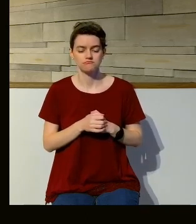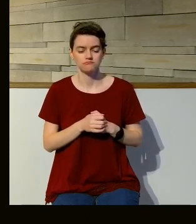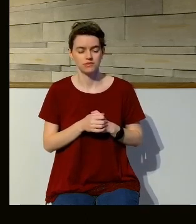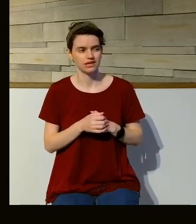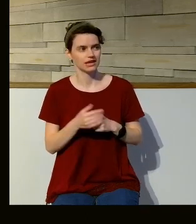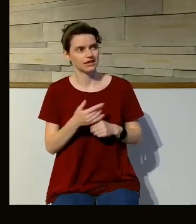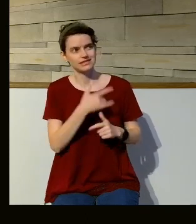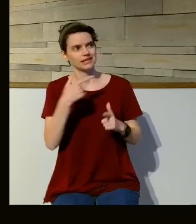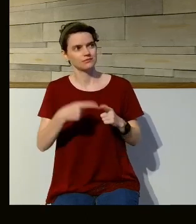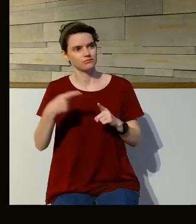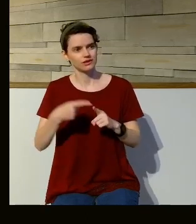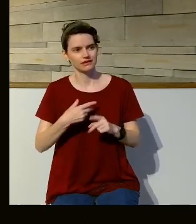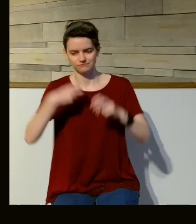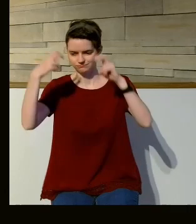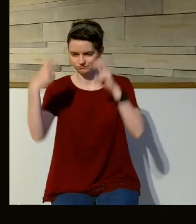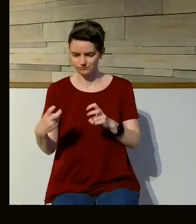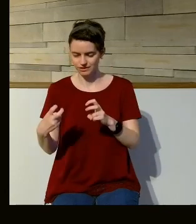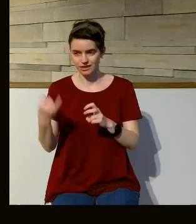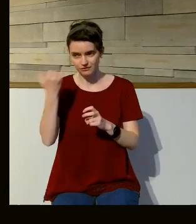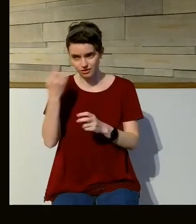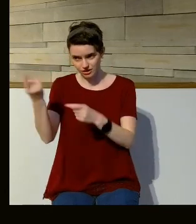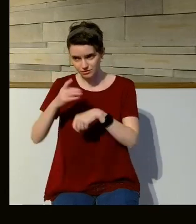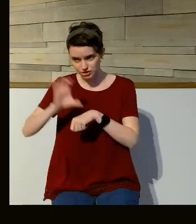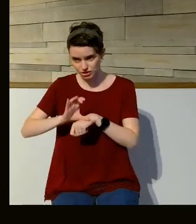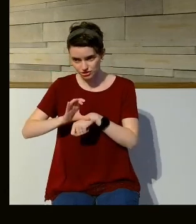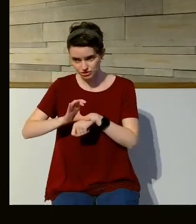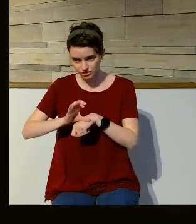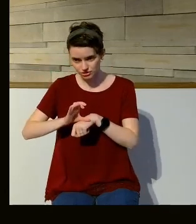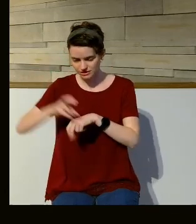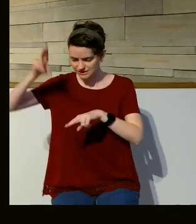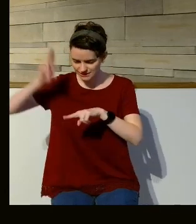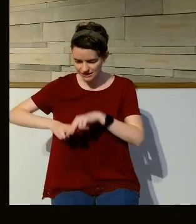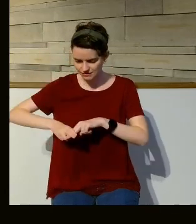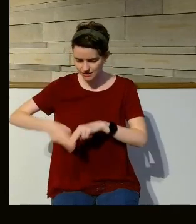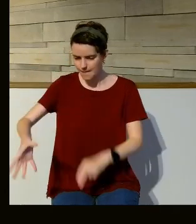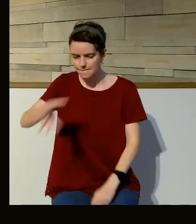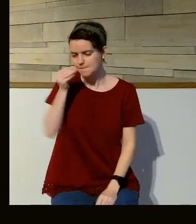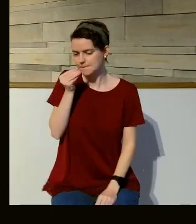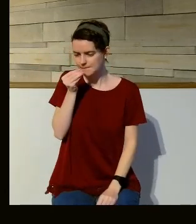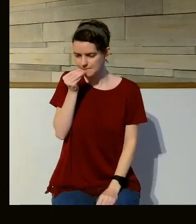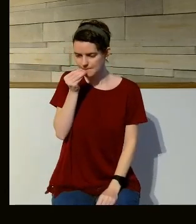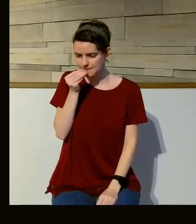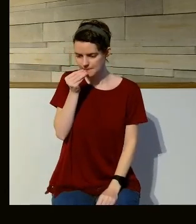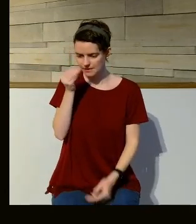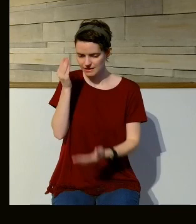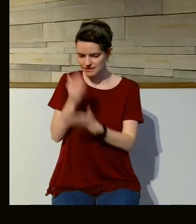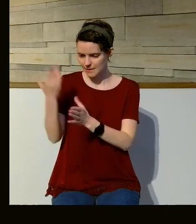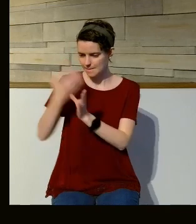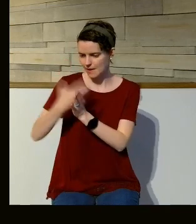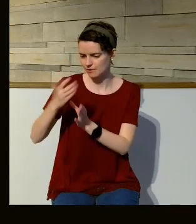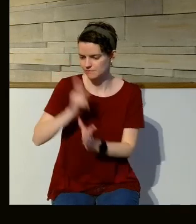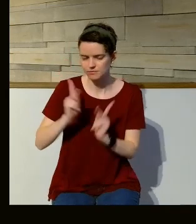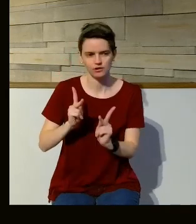Then he said, it's gotten to the point to where they sat me down and said, if you're going to come to church, sit down, shut up, and stop bothering